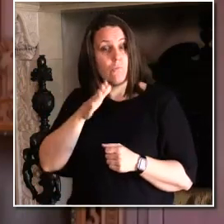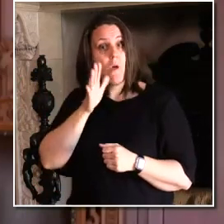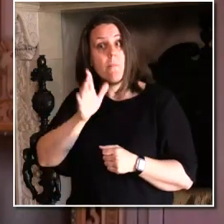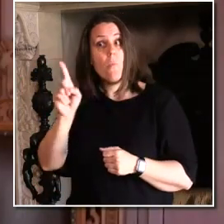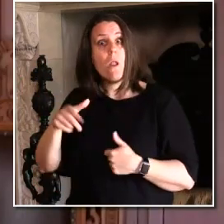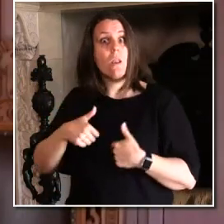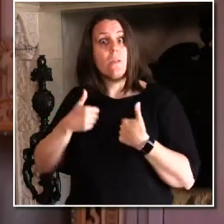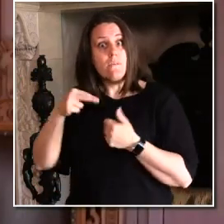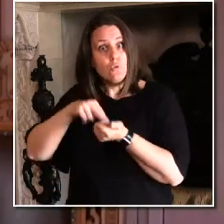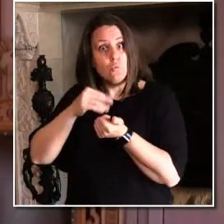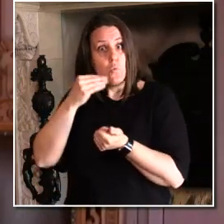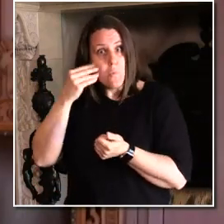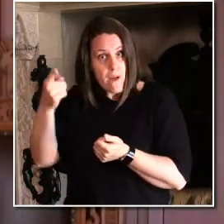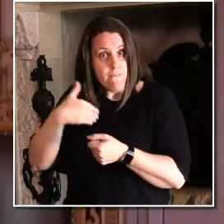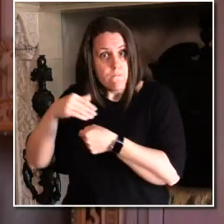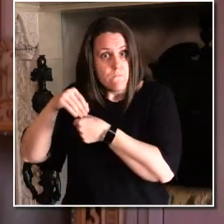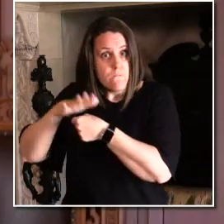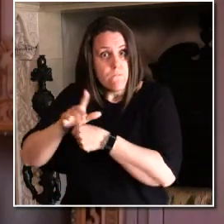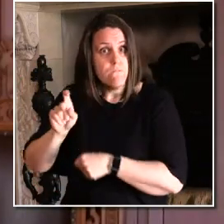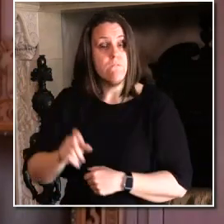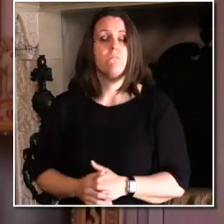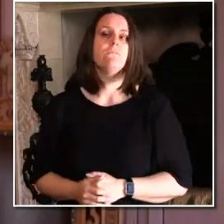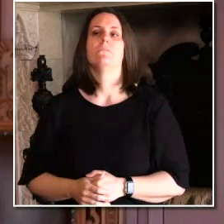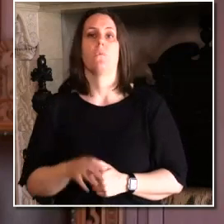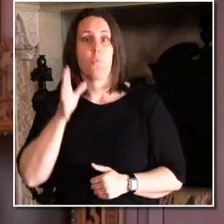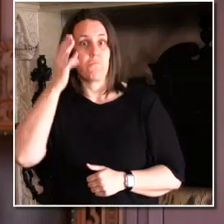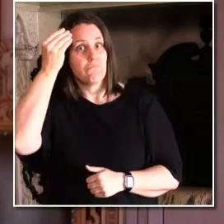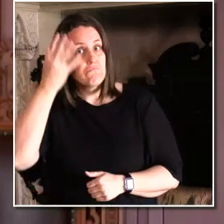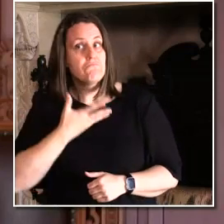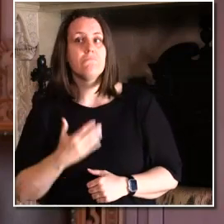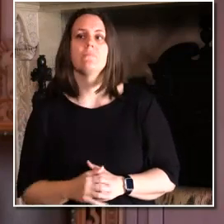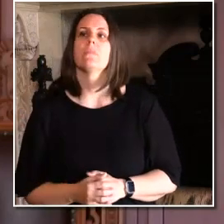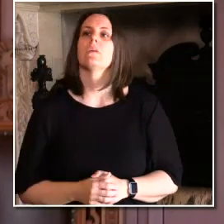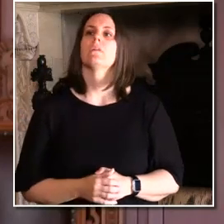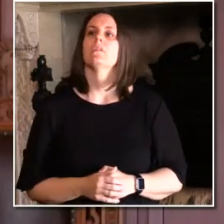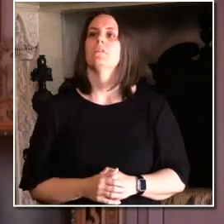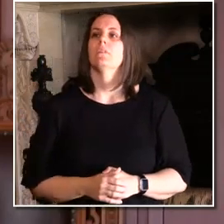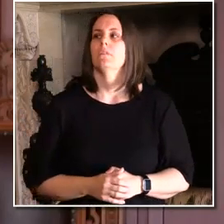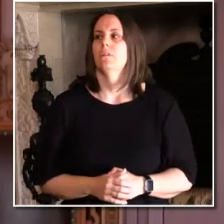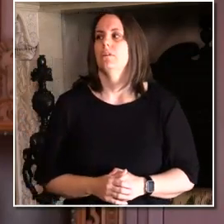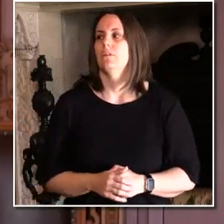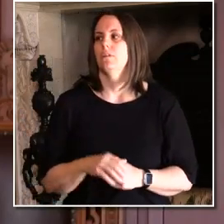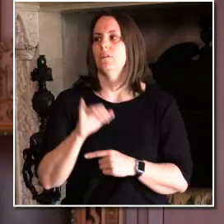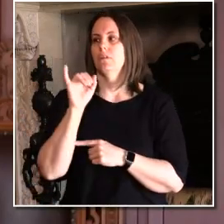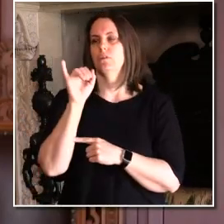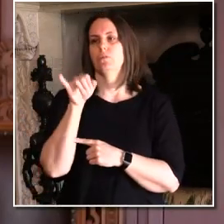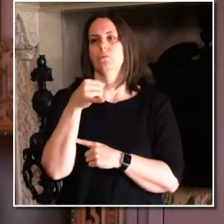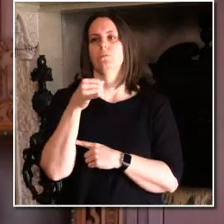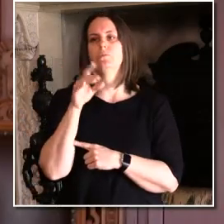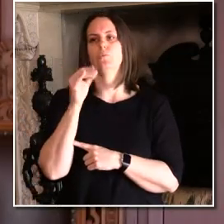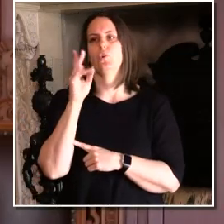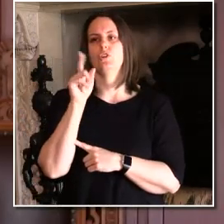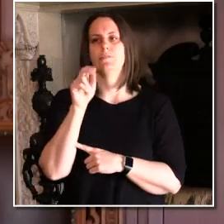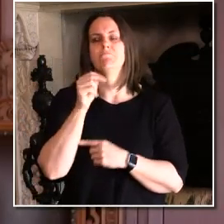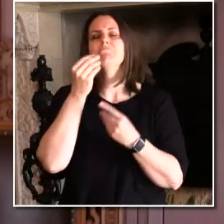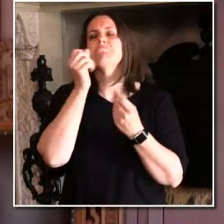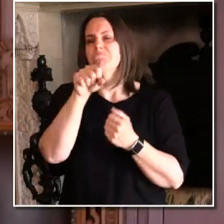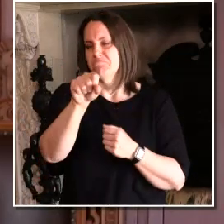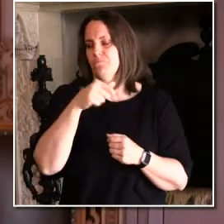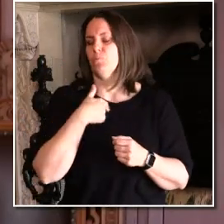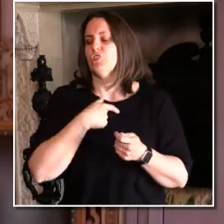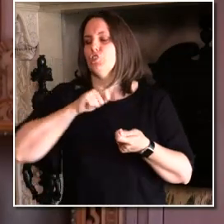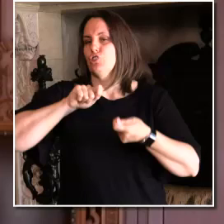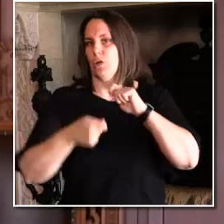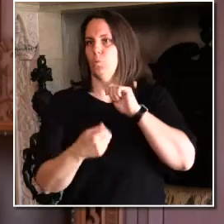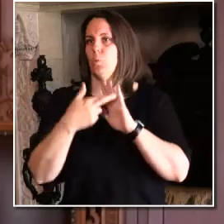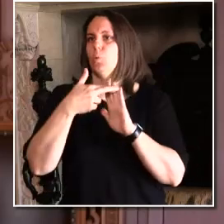states that nursing homes should notify the residents and the residents' representatives when there are cases in the facility. So